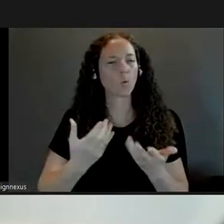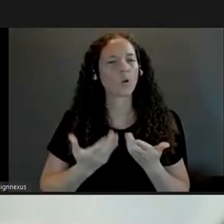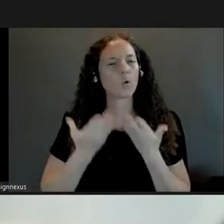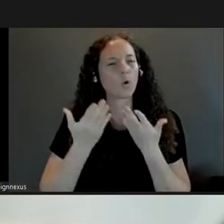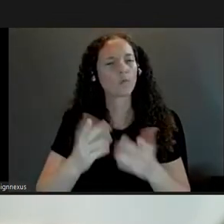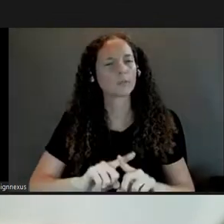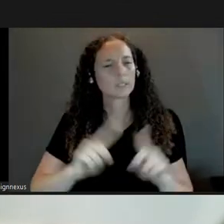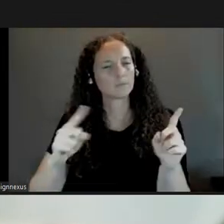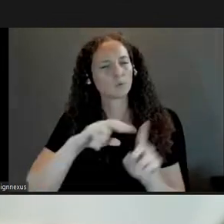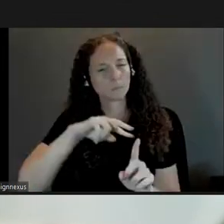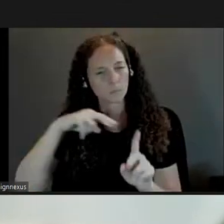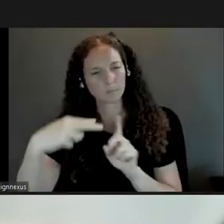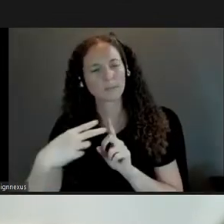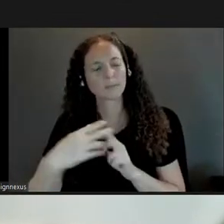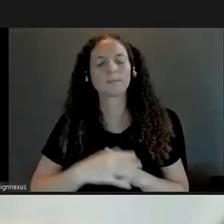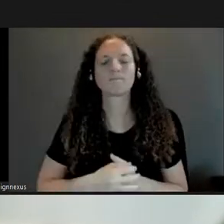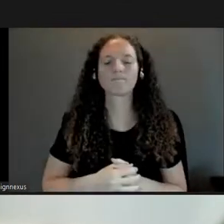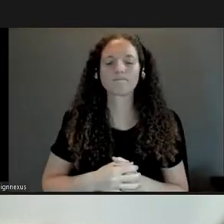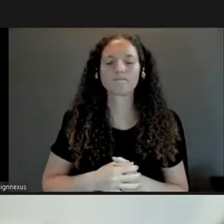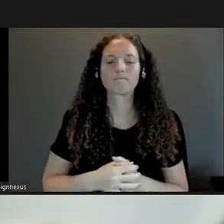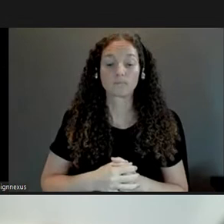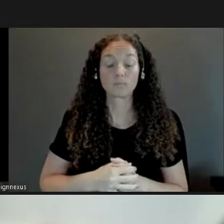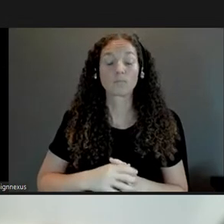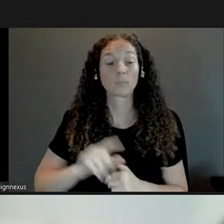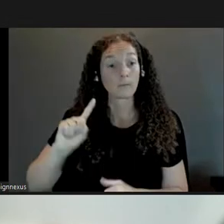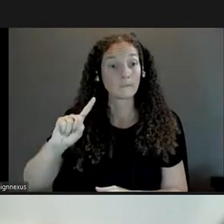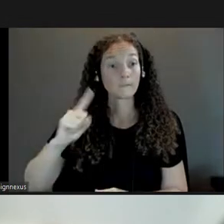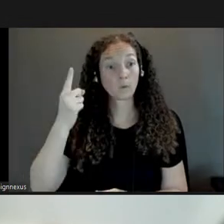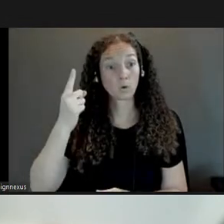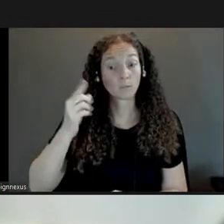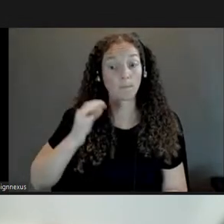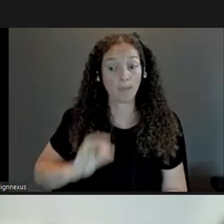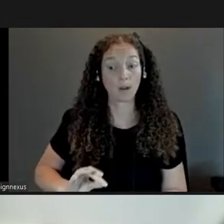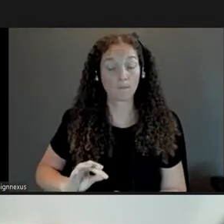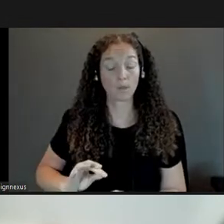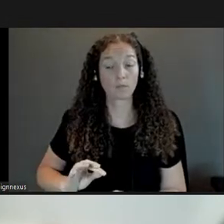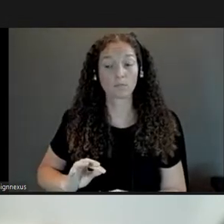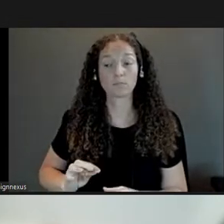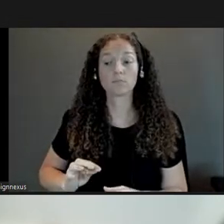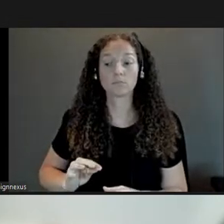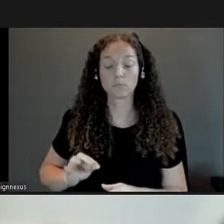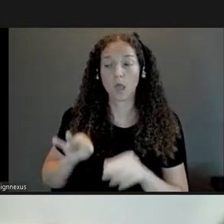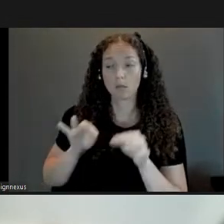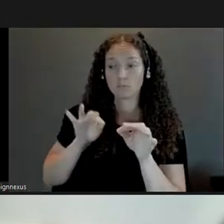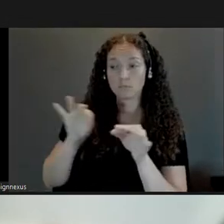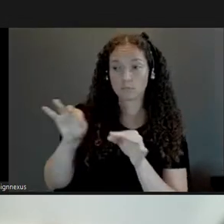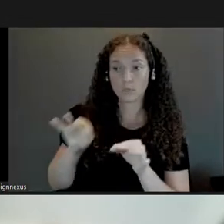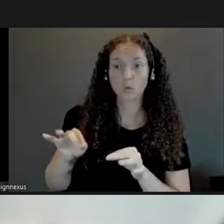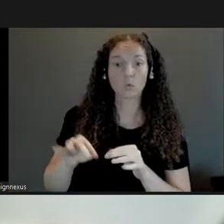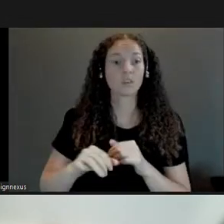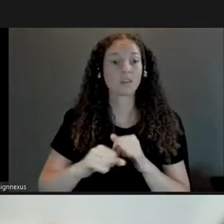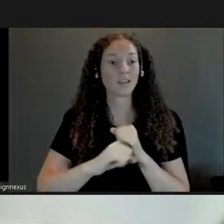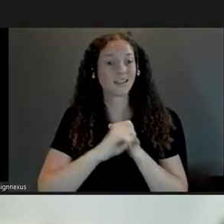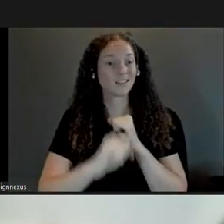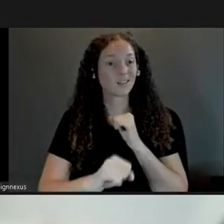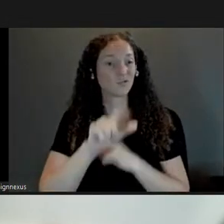offered in the beginning. First, one of the benefits that was offered with the extension of the Long Island Railroad